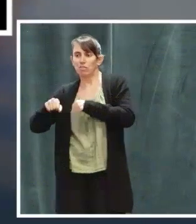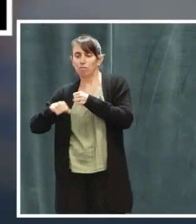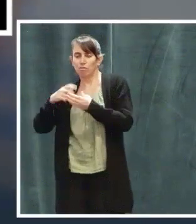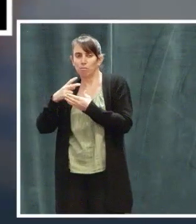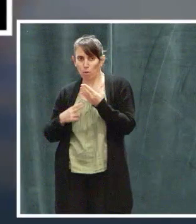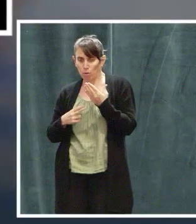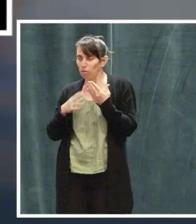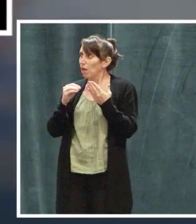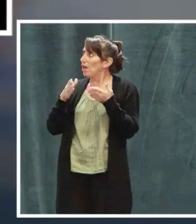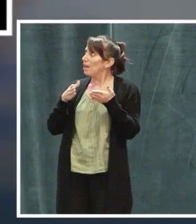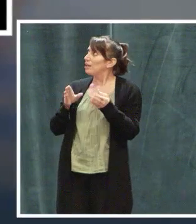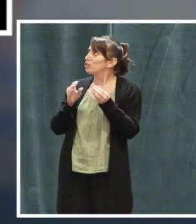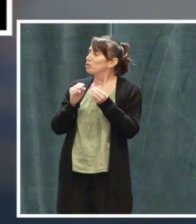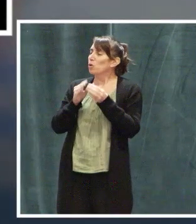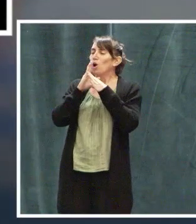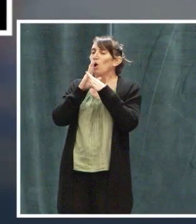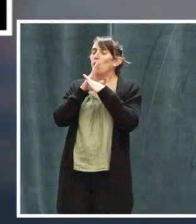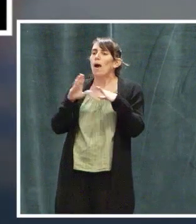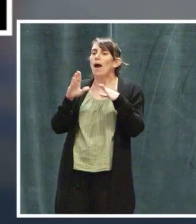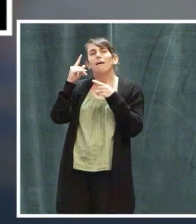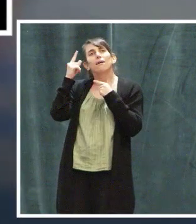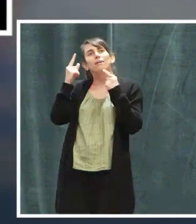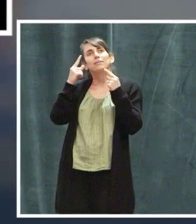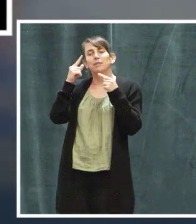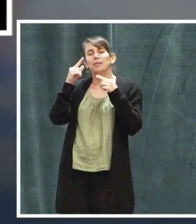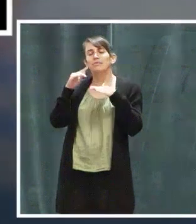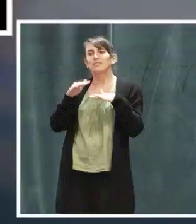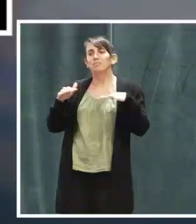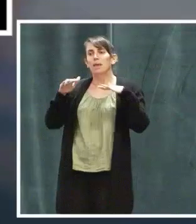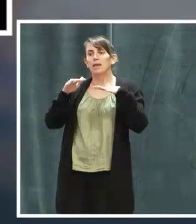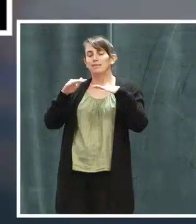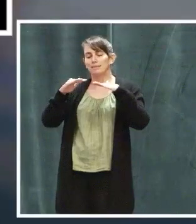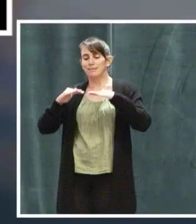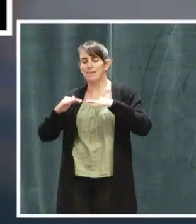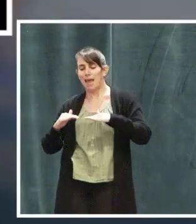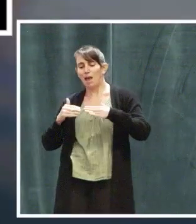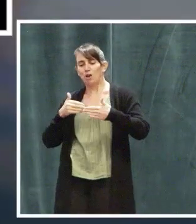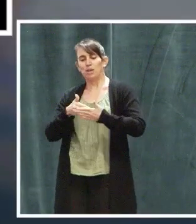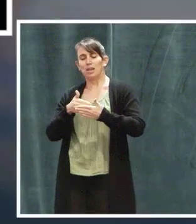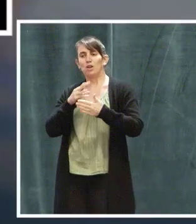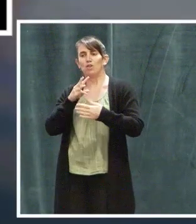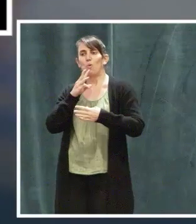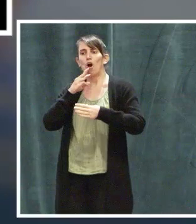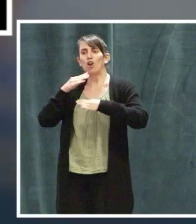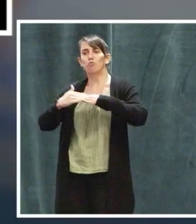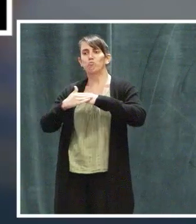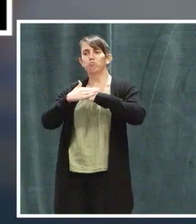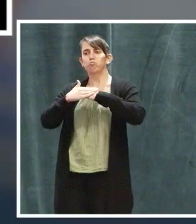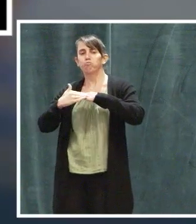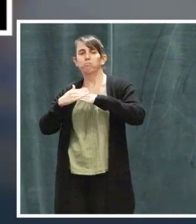this little bit quieter, more contemplative space down next to the water where people can really enjoy just being